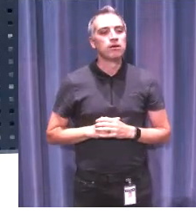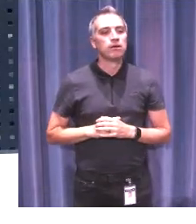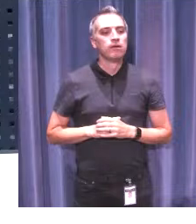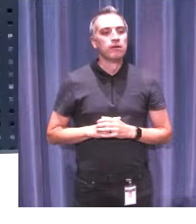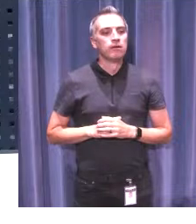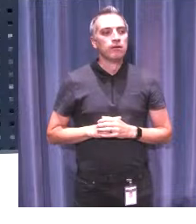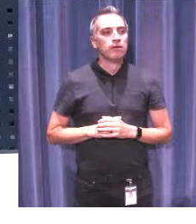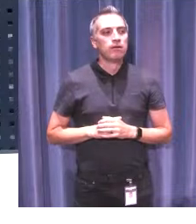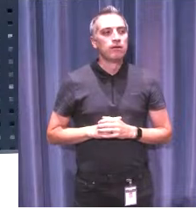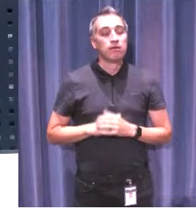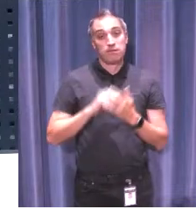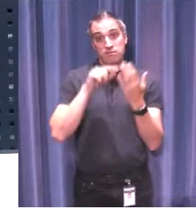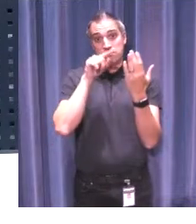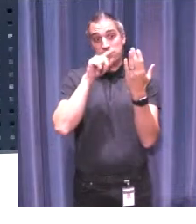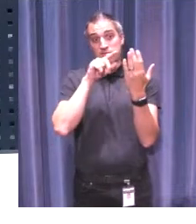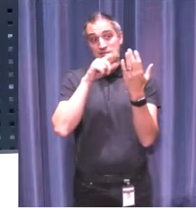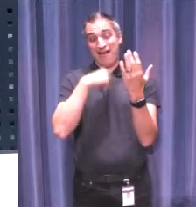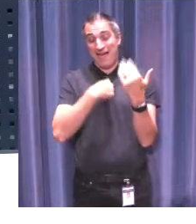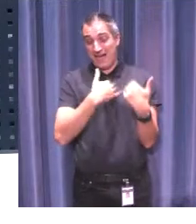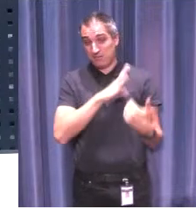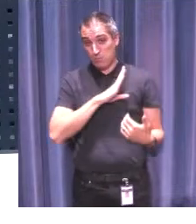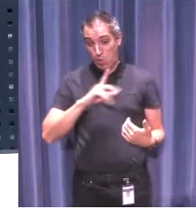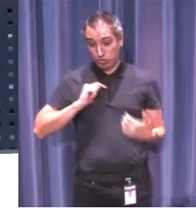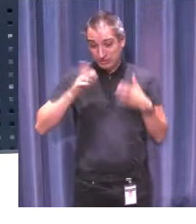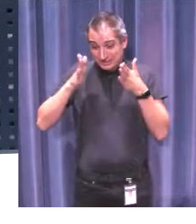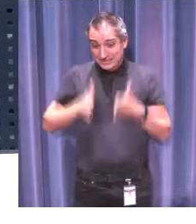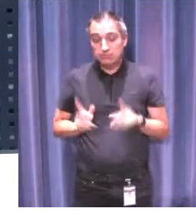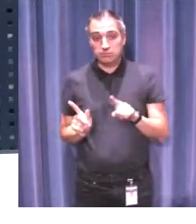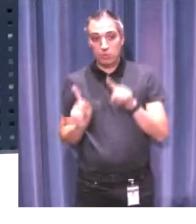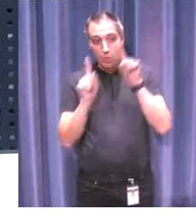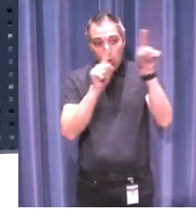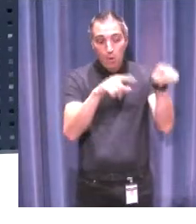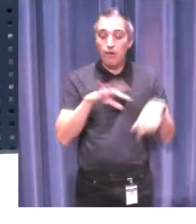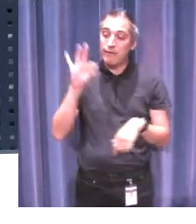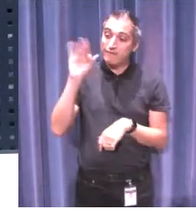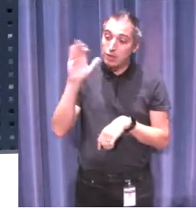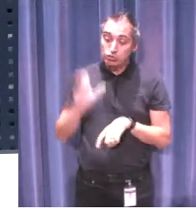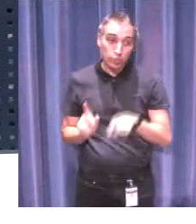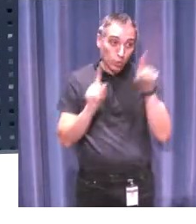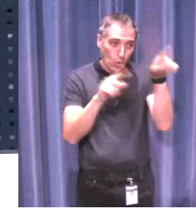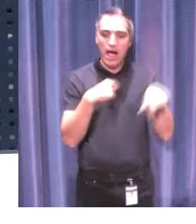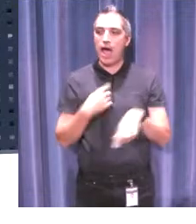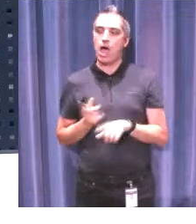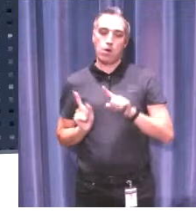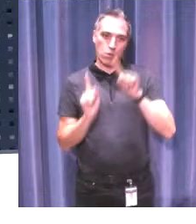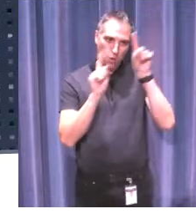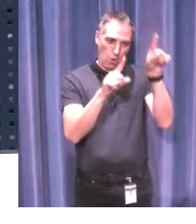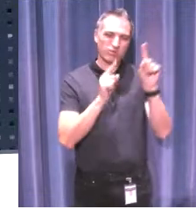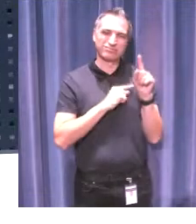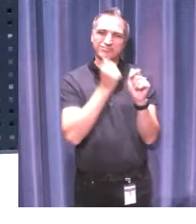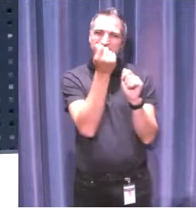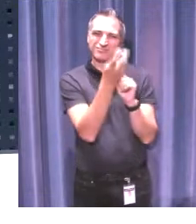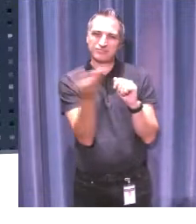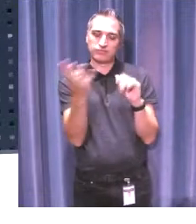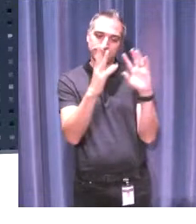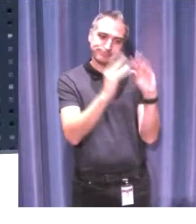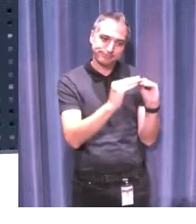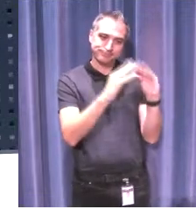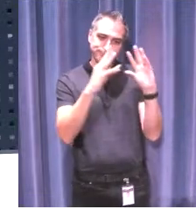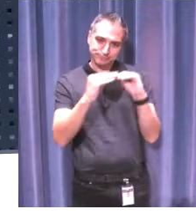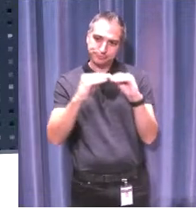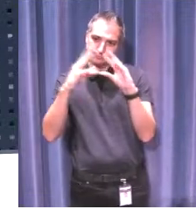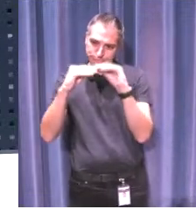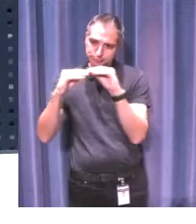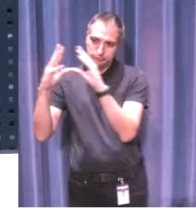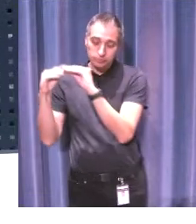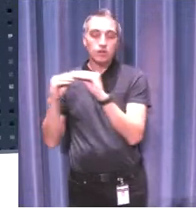I had trustees that went, I had faculty that went, I went, and we went to a series of meetings